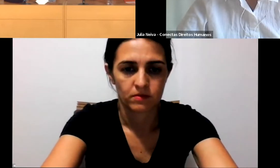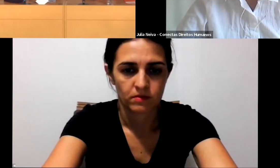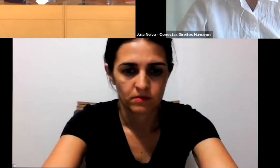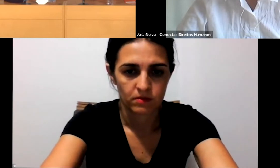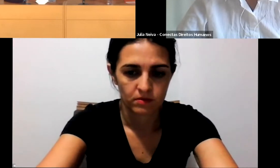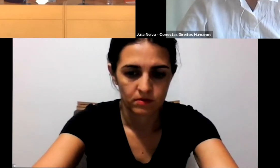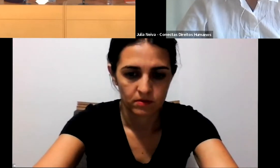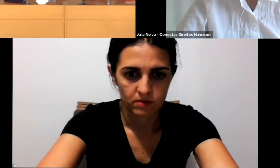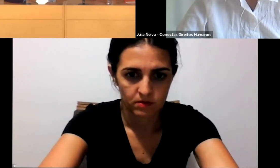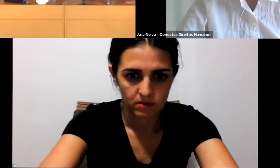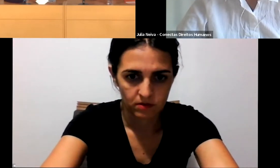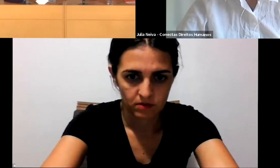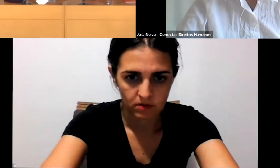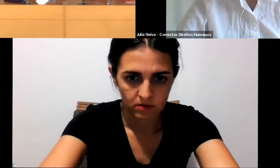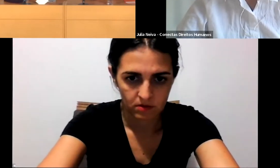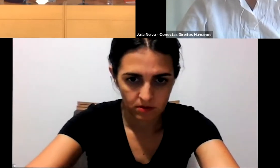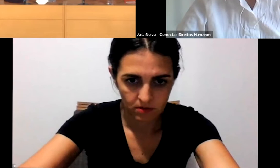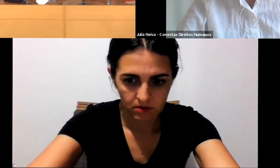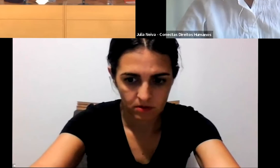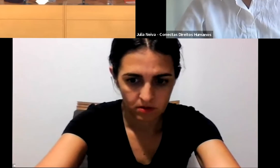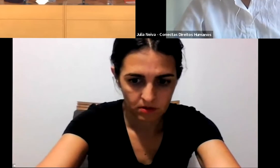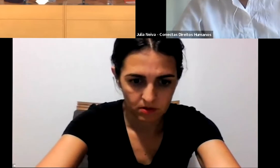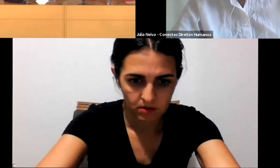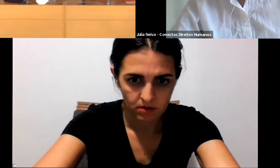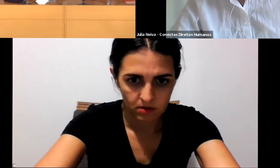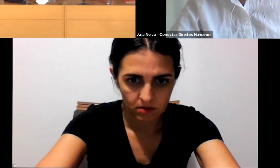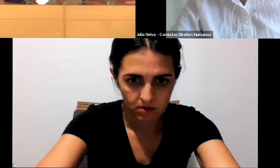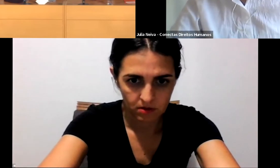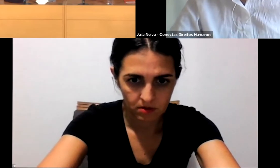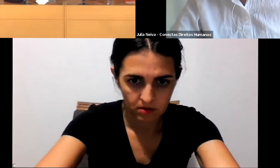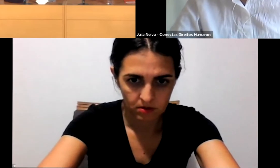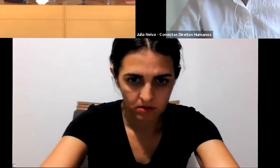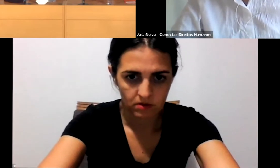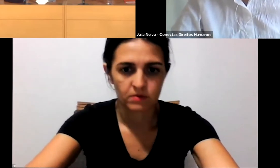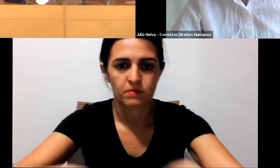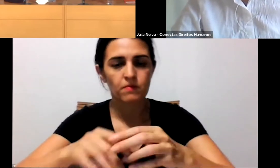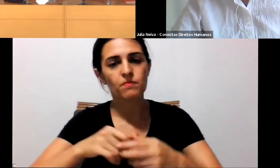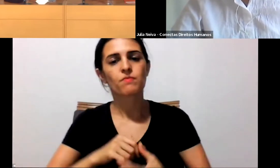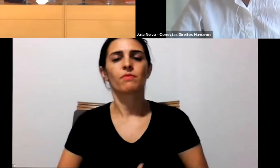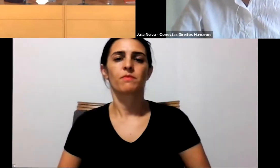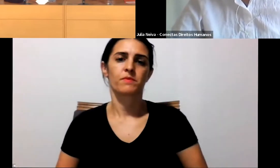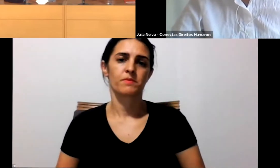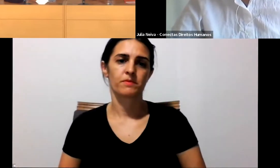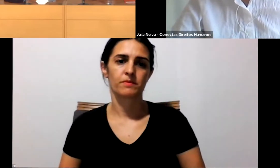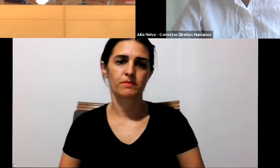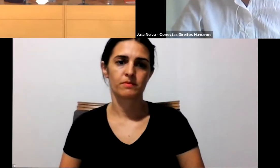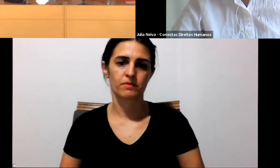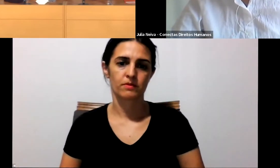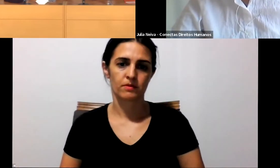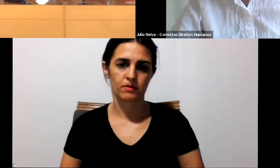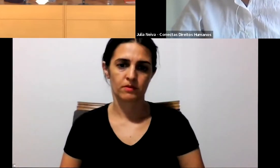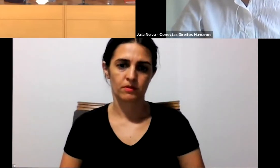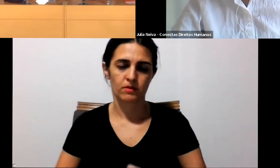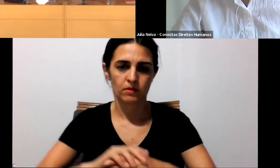say that about 90% of the recommendations we think we either fulfill or would be able to fulfill with